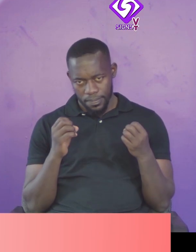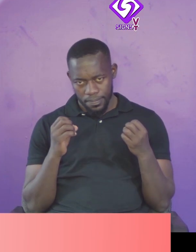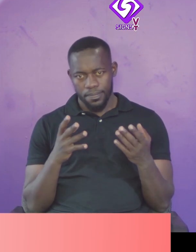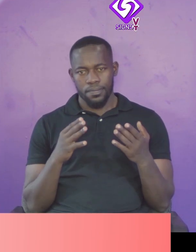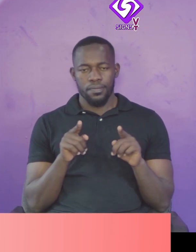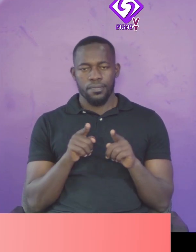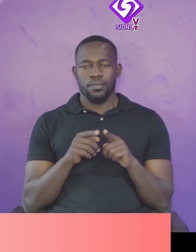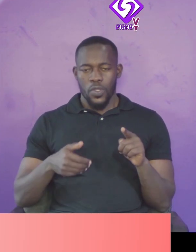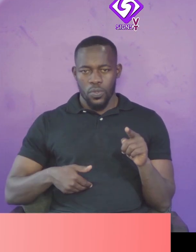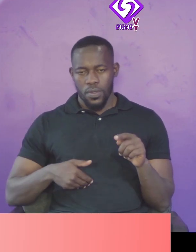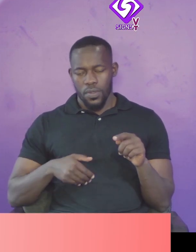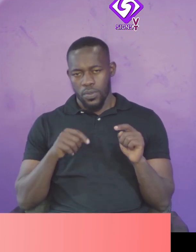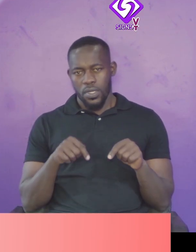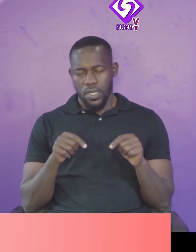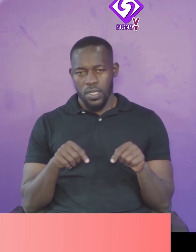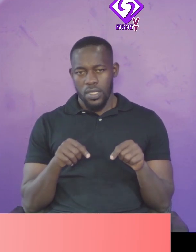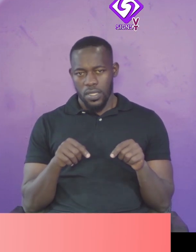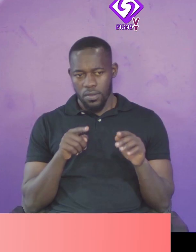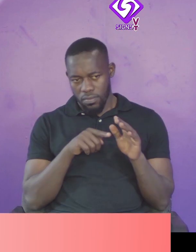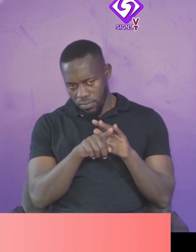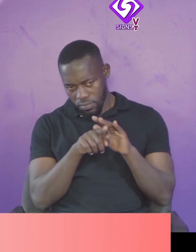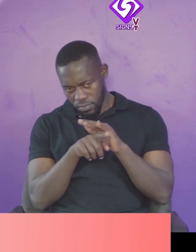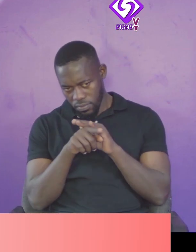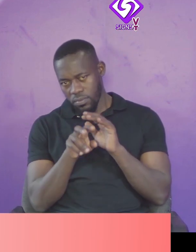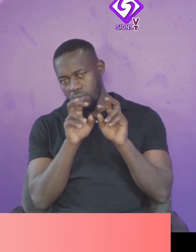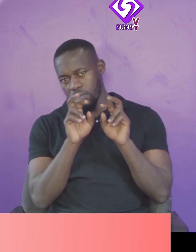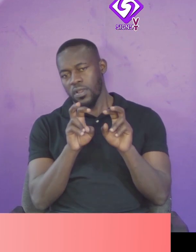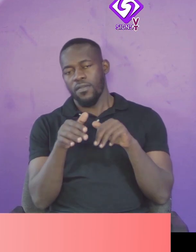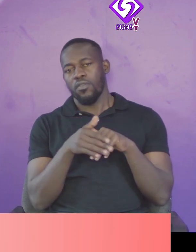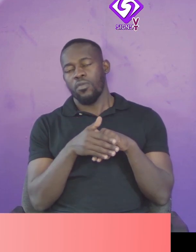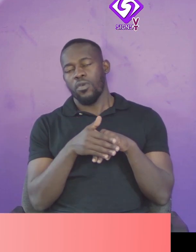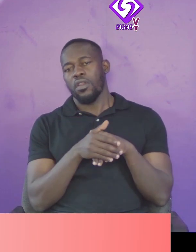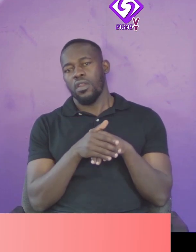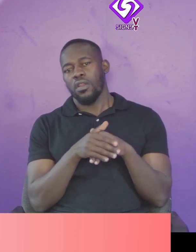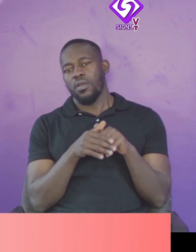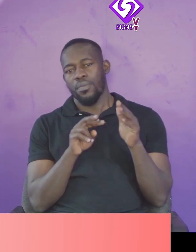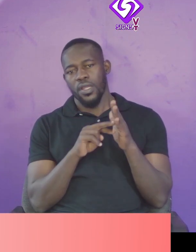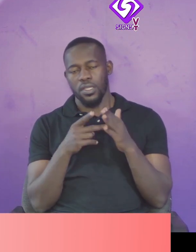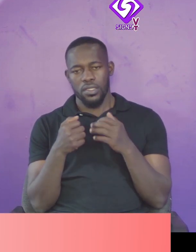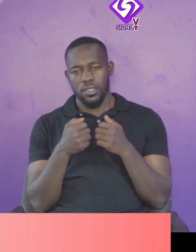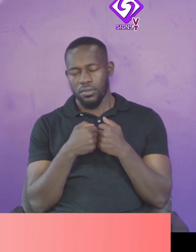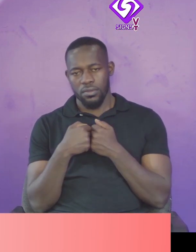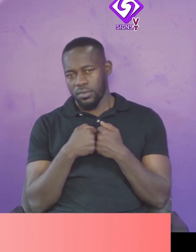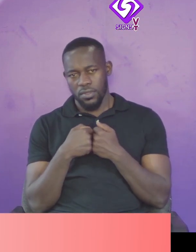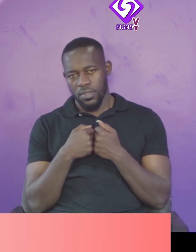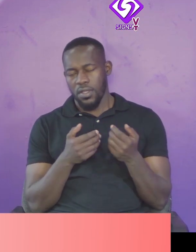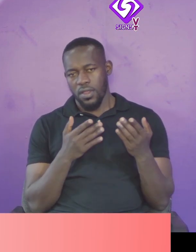youth today, they go and watch the derbies. Yeah. So it is another challenge to the FKF board to